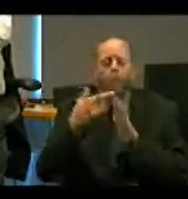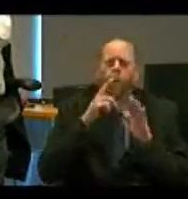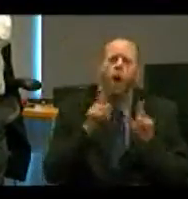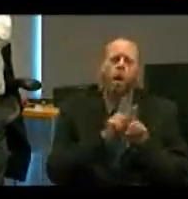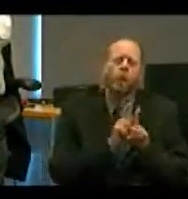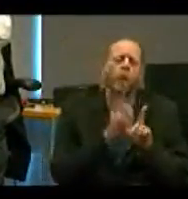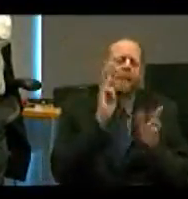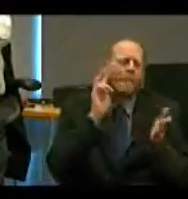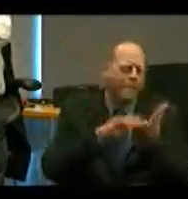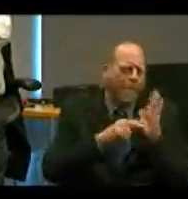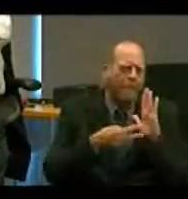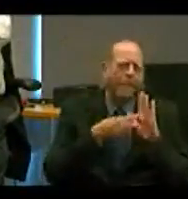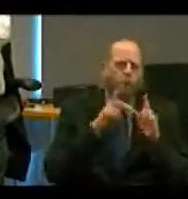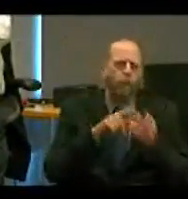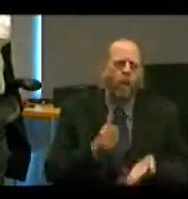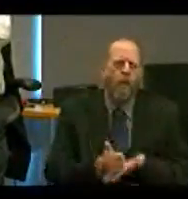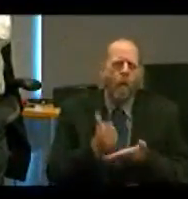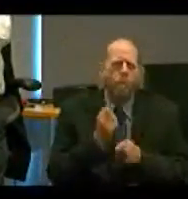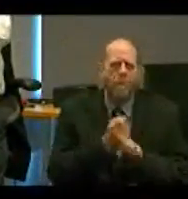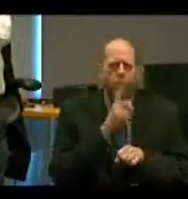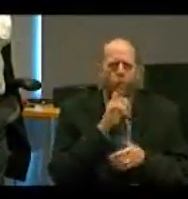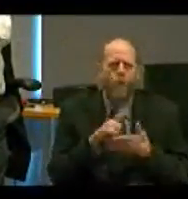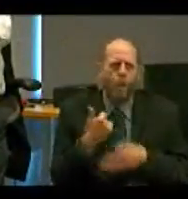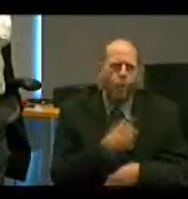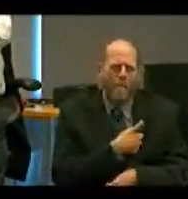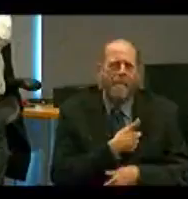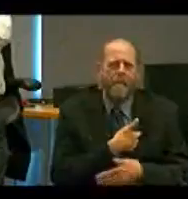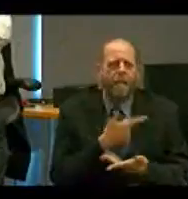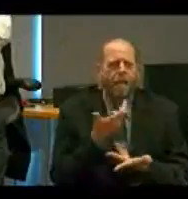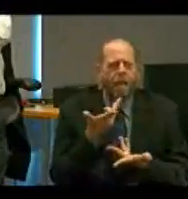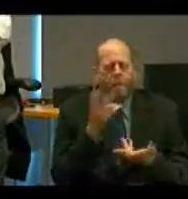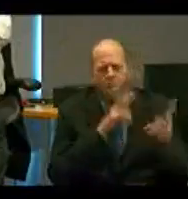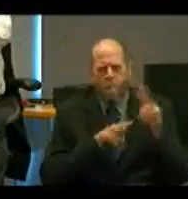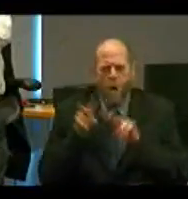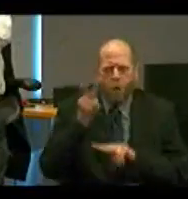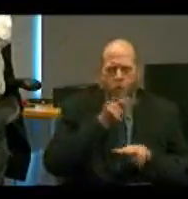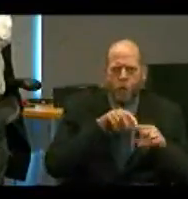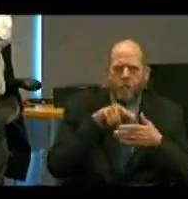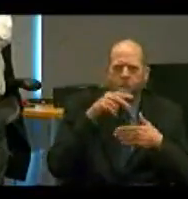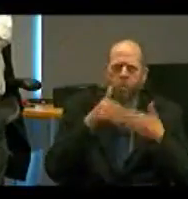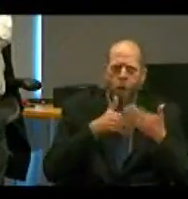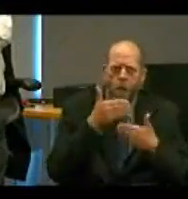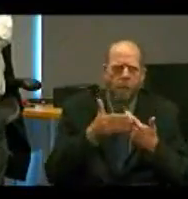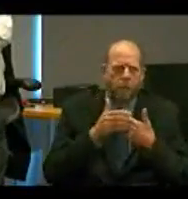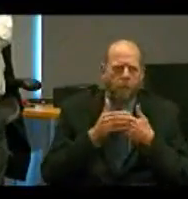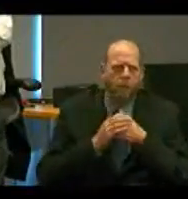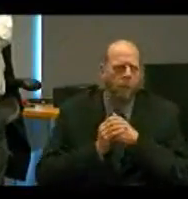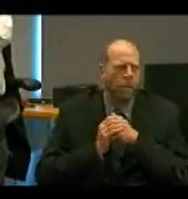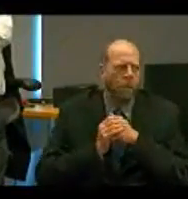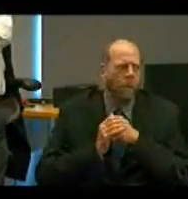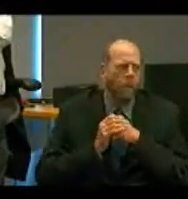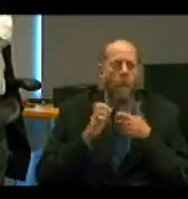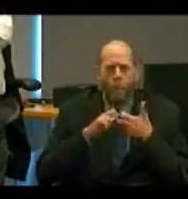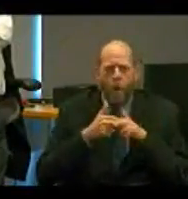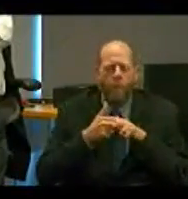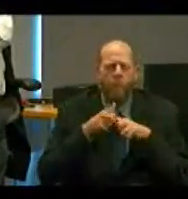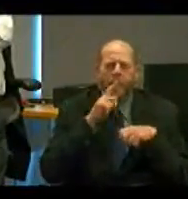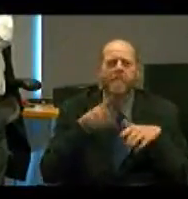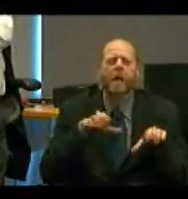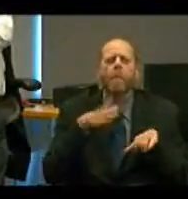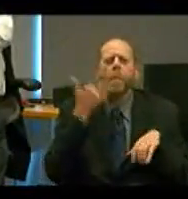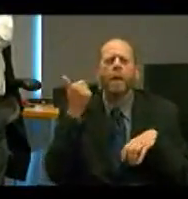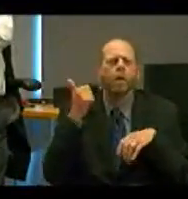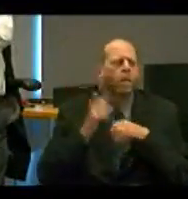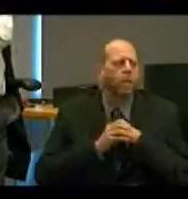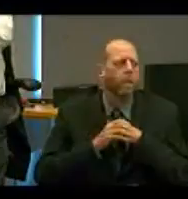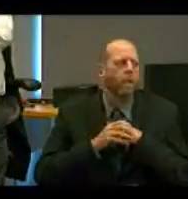also intended to help make sure that the monitoring of this problem is done better than it